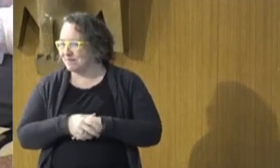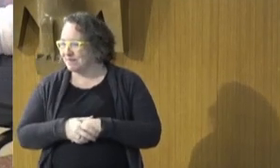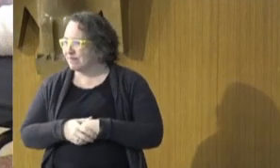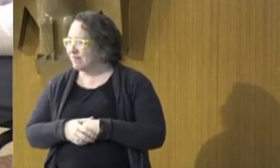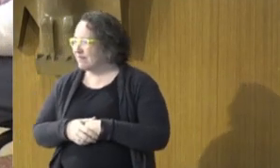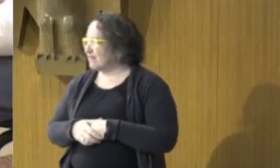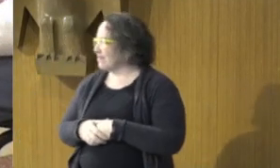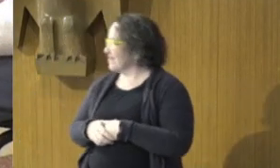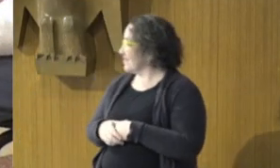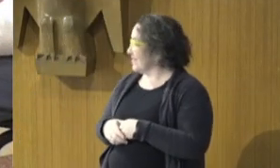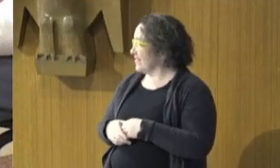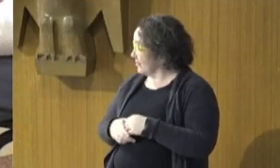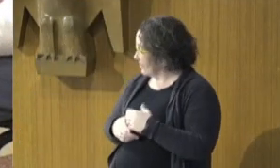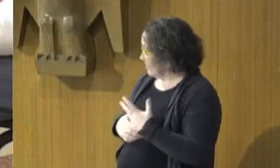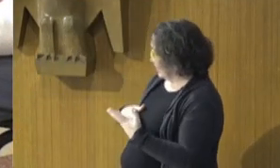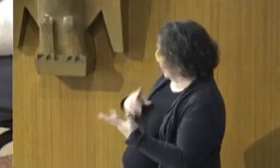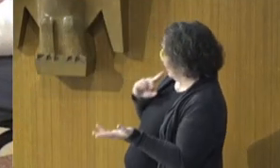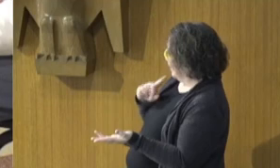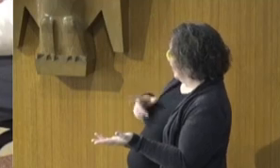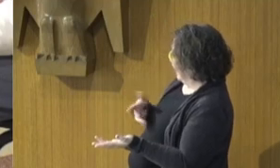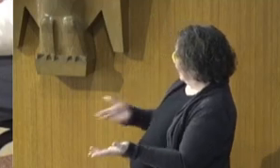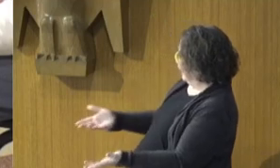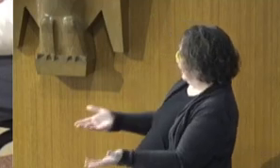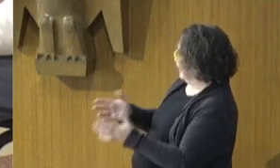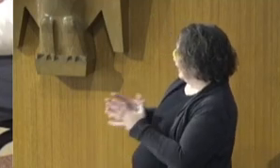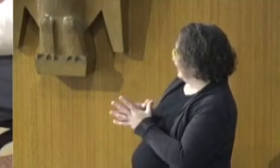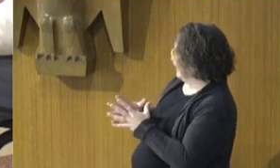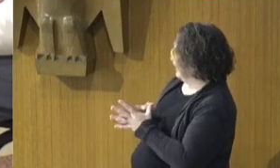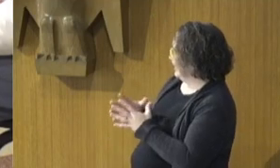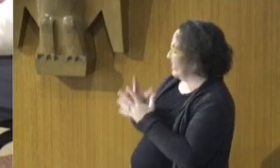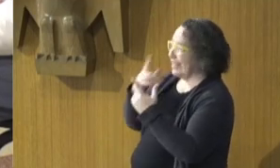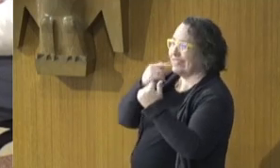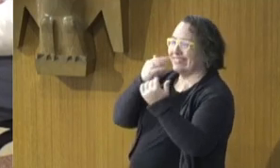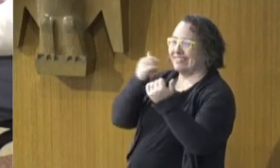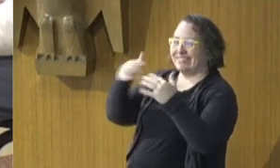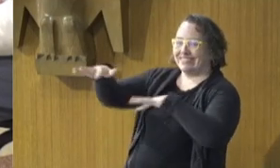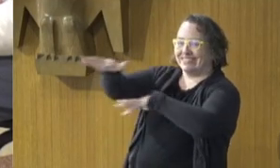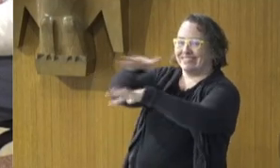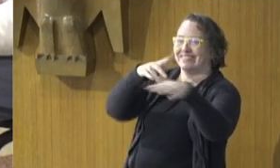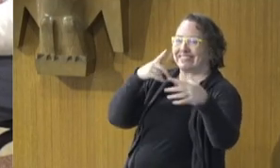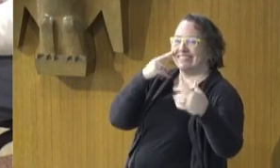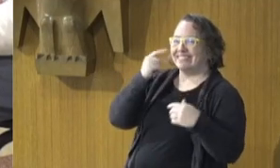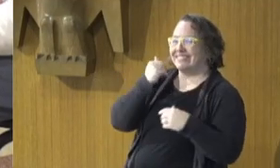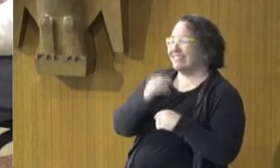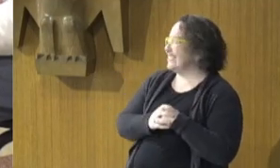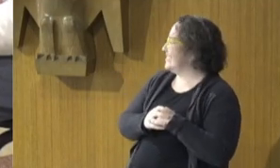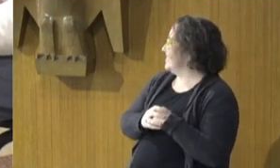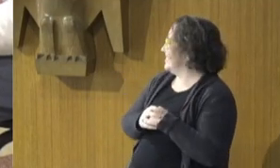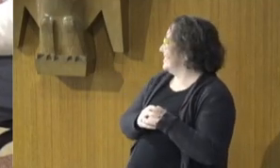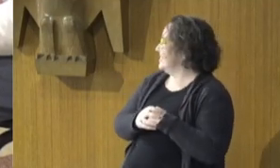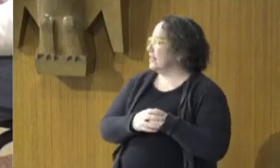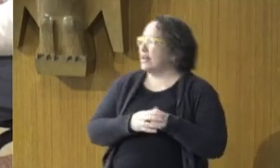All right. Do you have a response? How does God help us get through heartbreak?